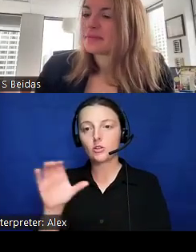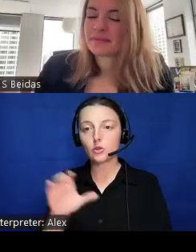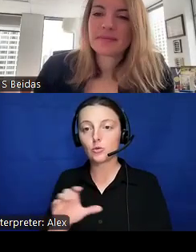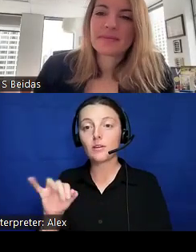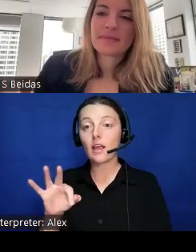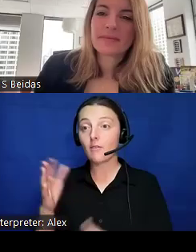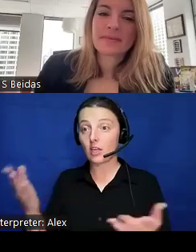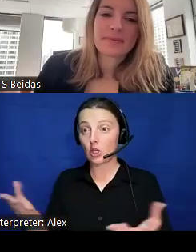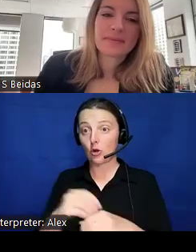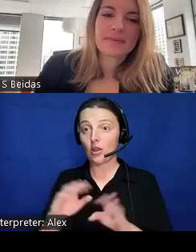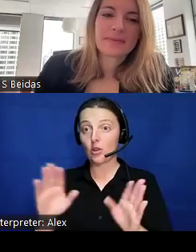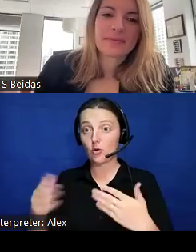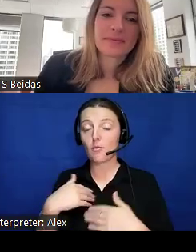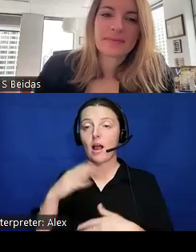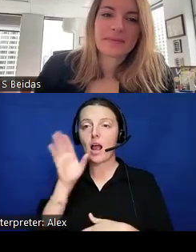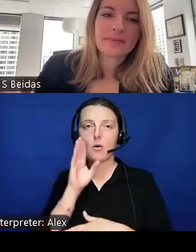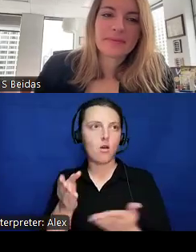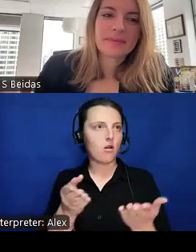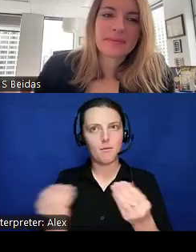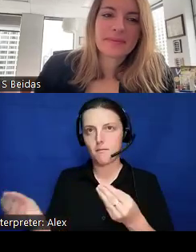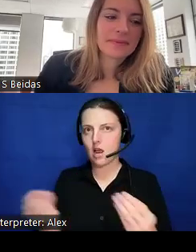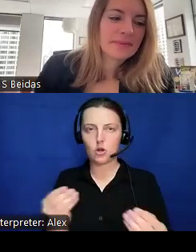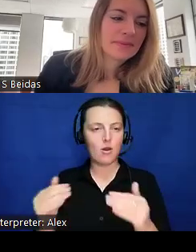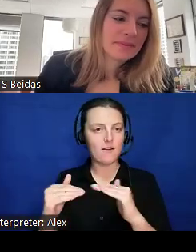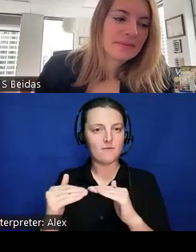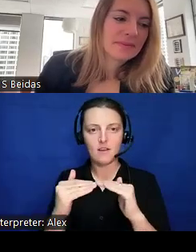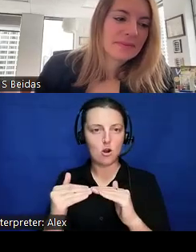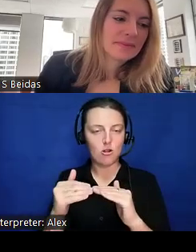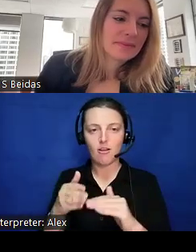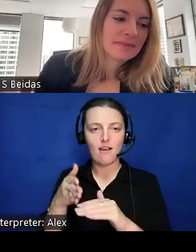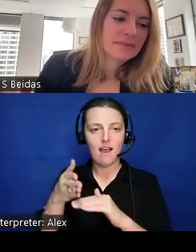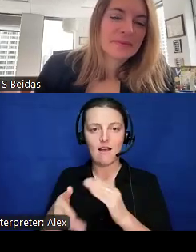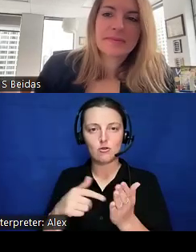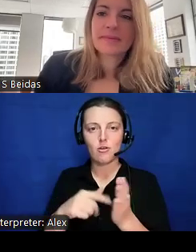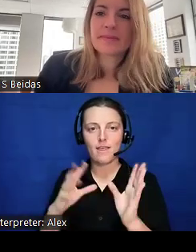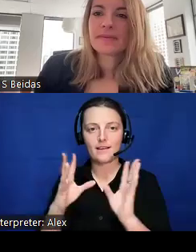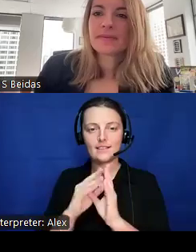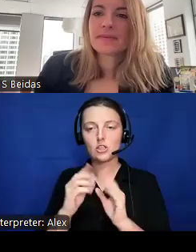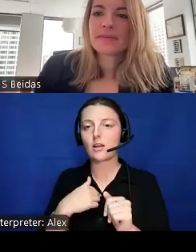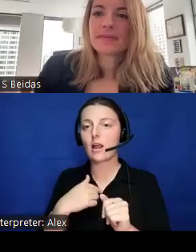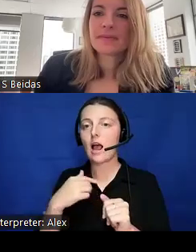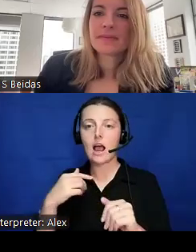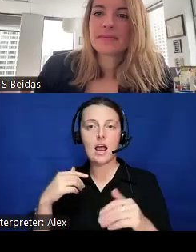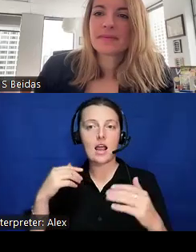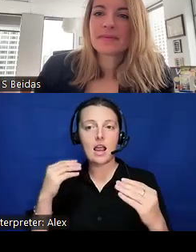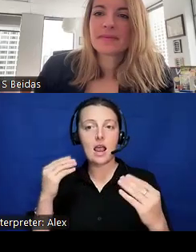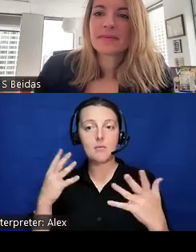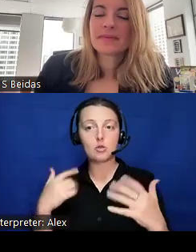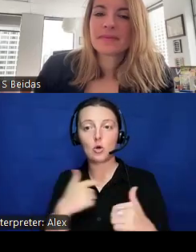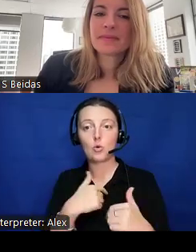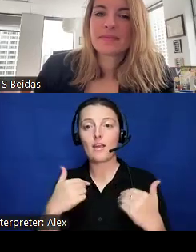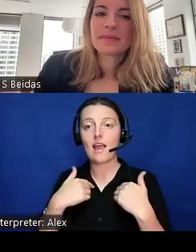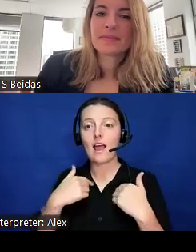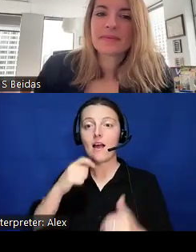I will moderate fairly and expansively at the end of the session. I am told we have ambient mics, so we don't need to have